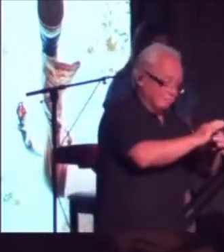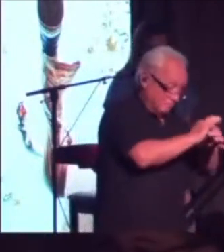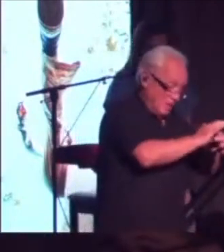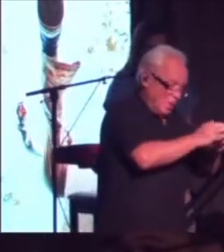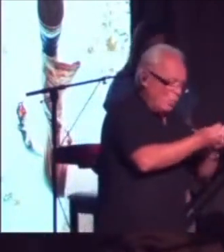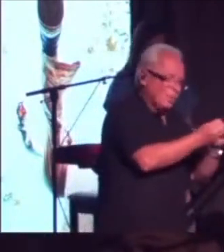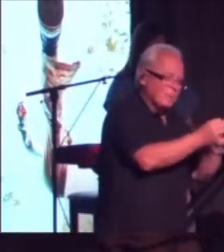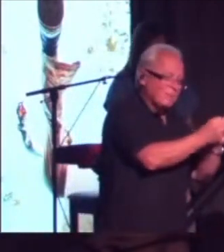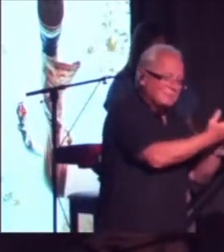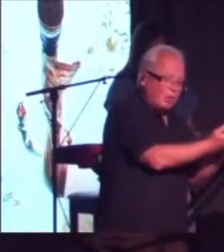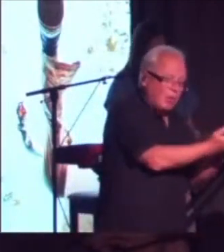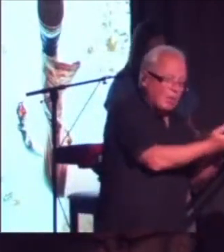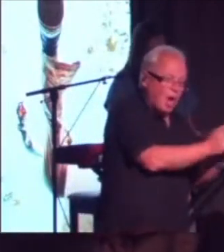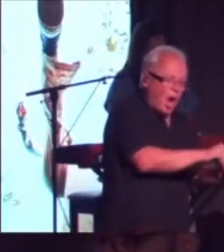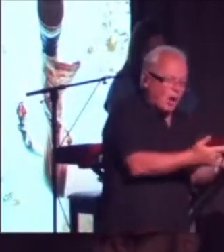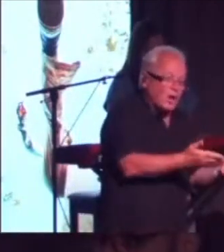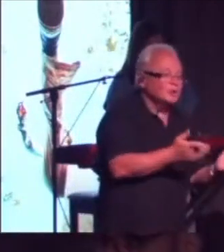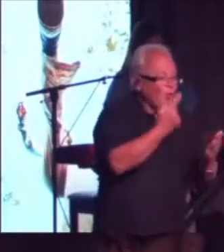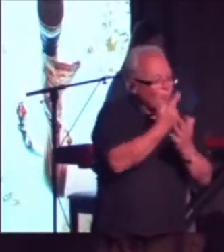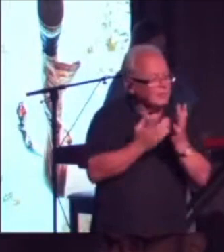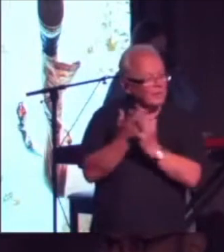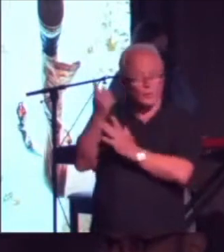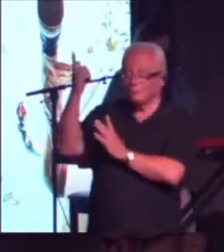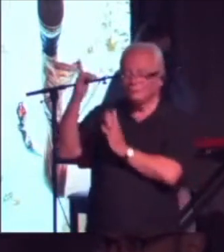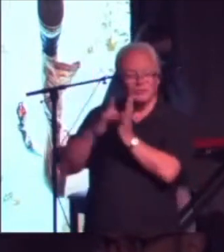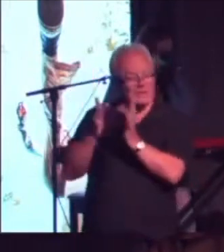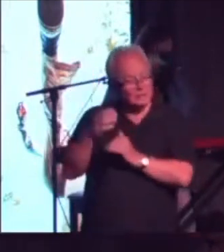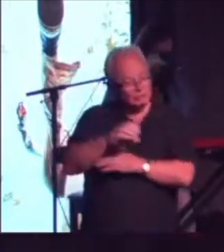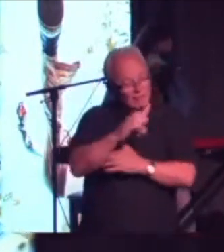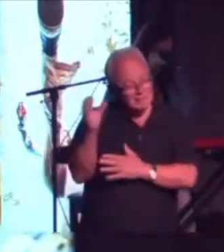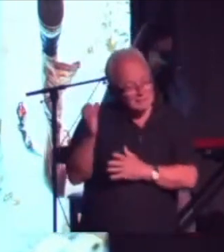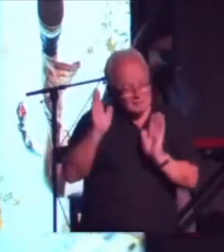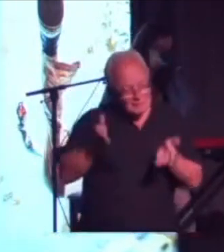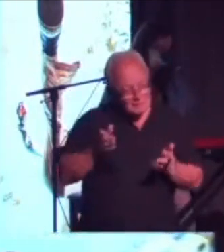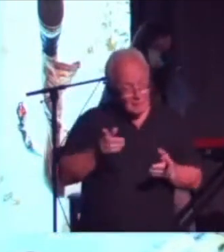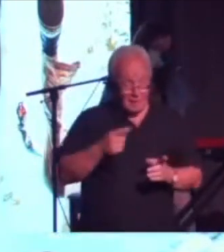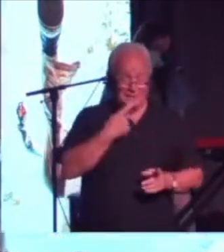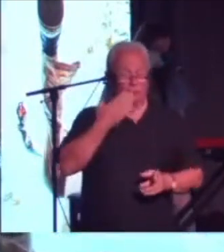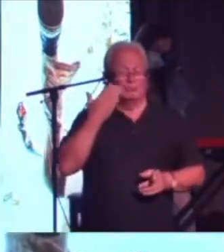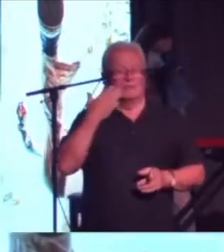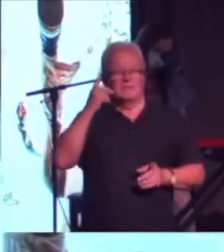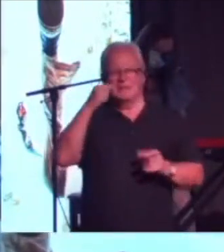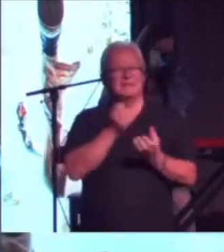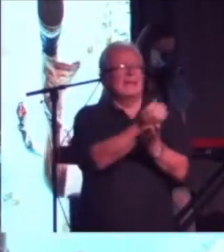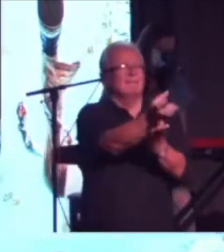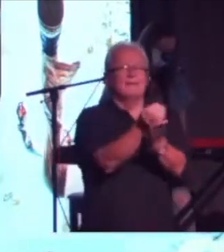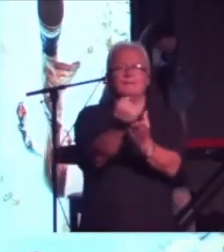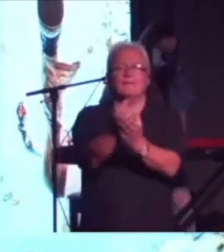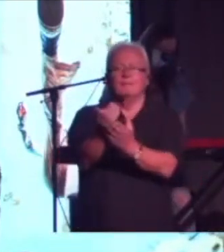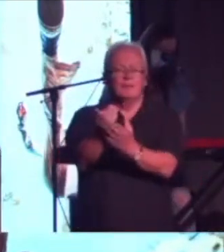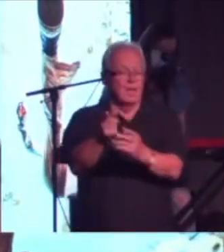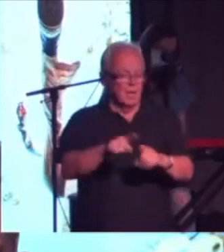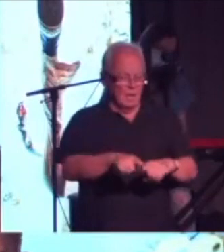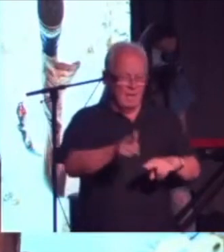weeks ago, we were talking in here about love, and I said that you cannot give what you can't receive.